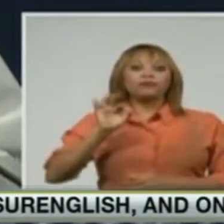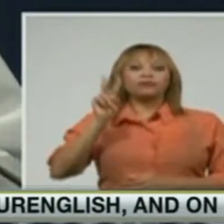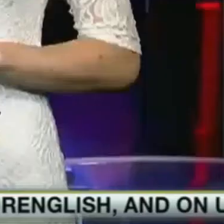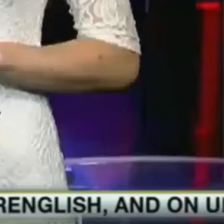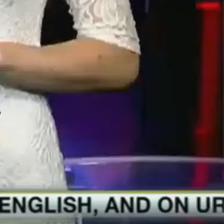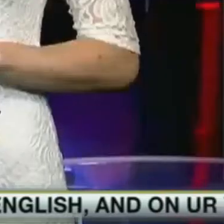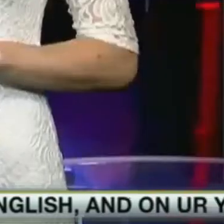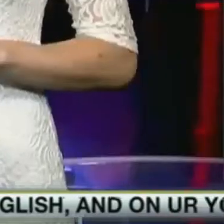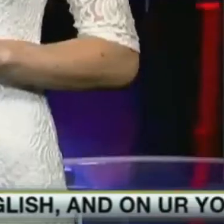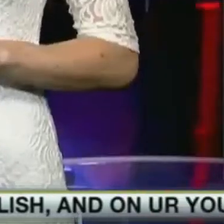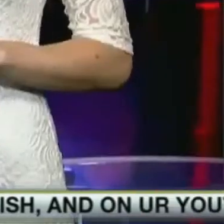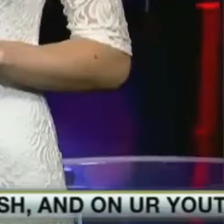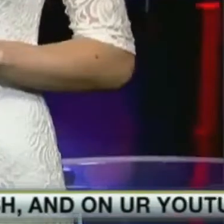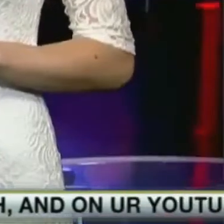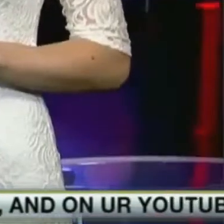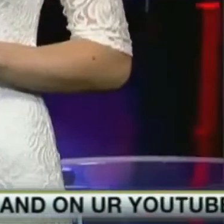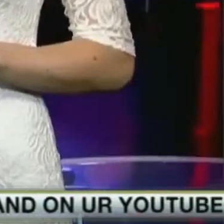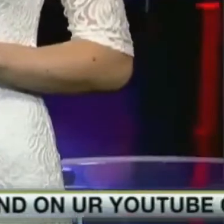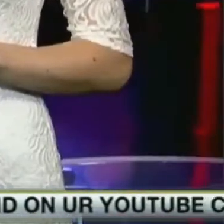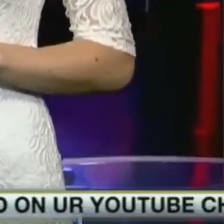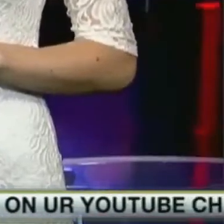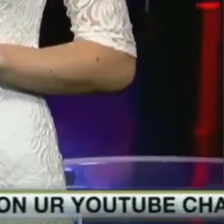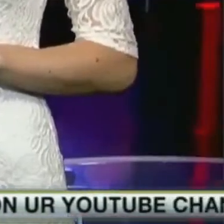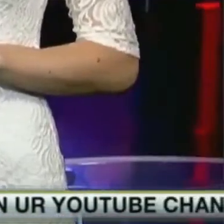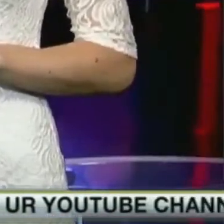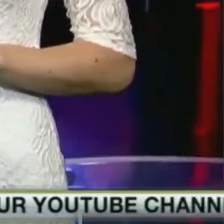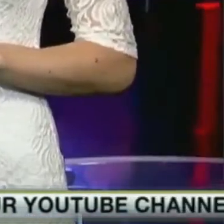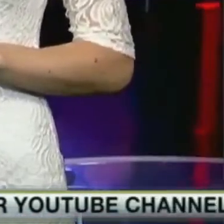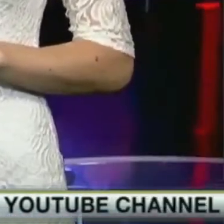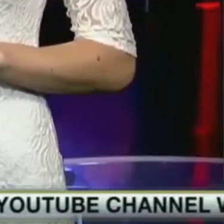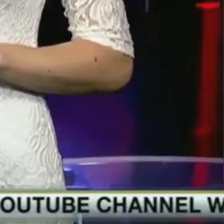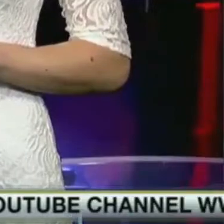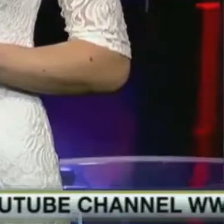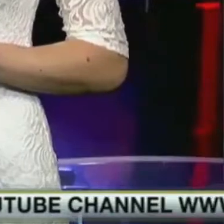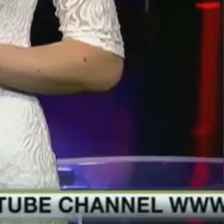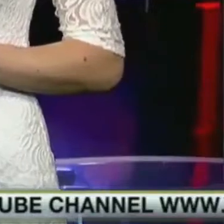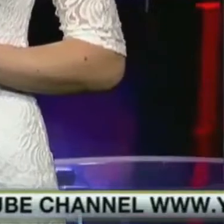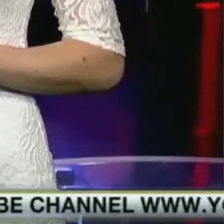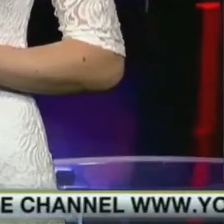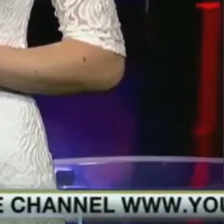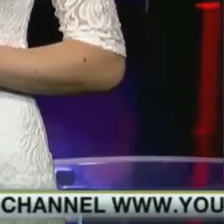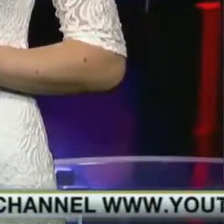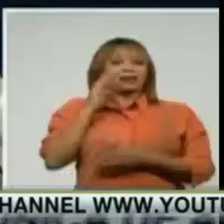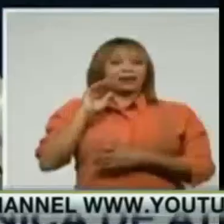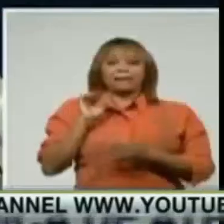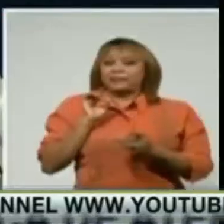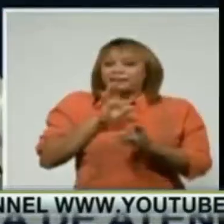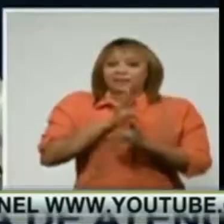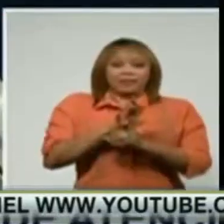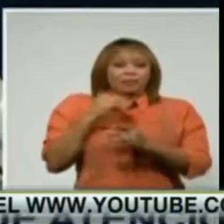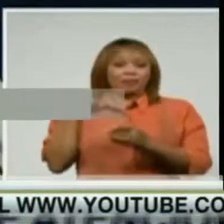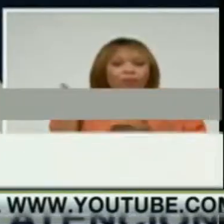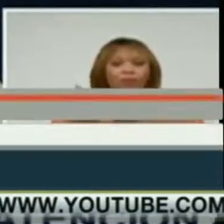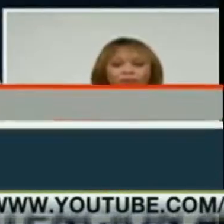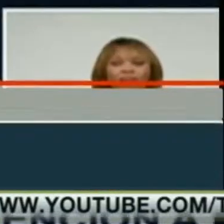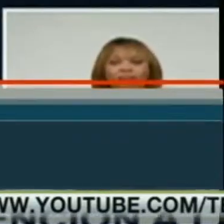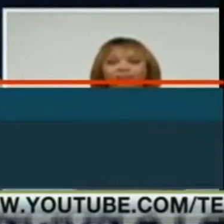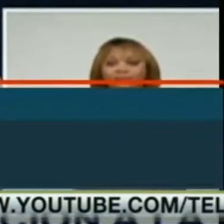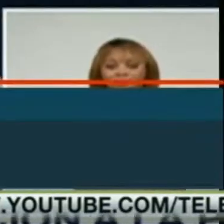2.37%. And Dr. Duran also reported on the total number of people who have recovered from the coronavirus.